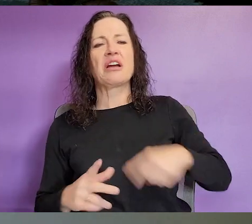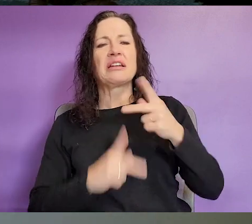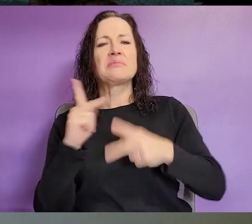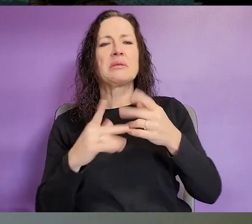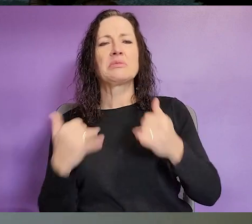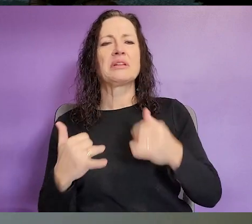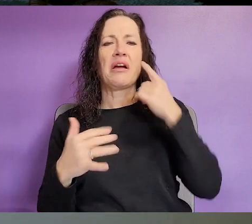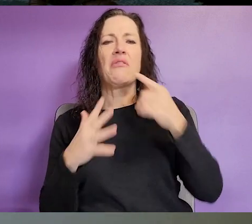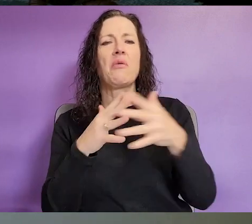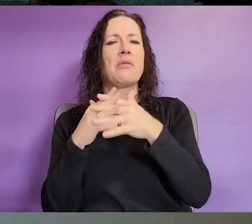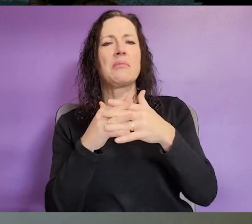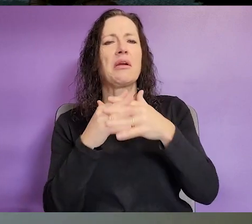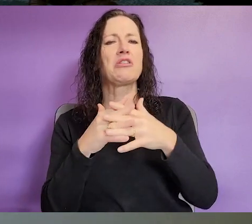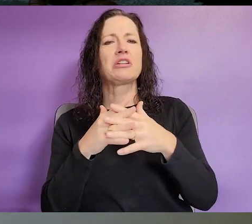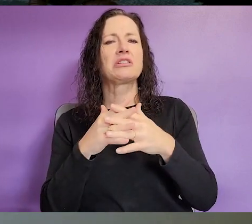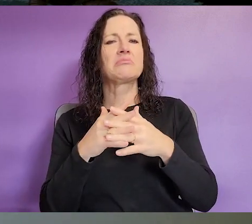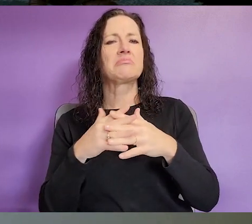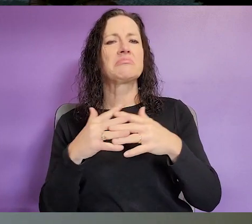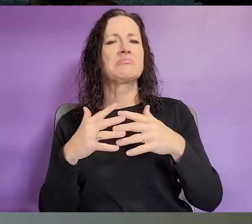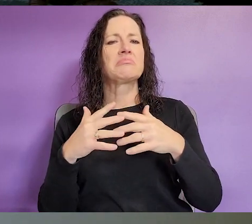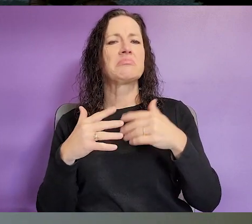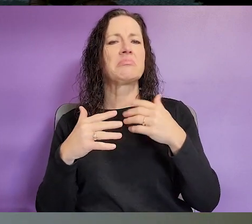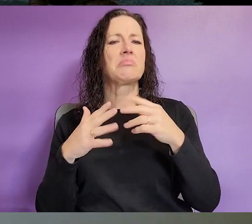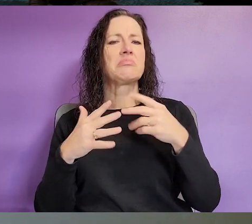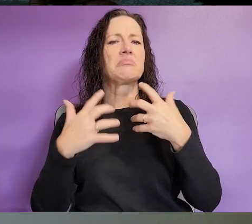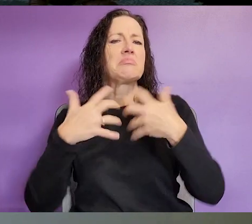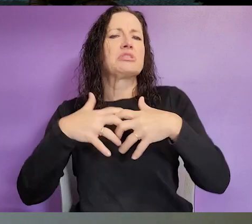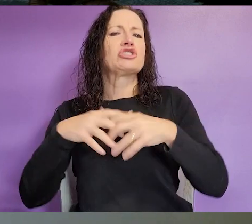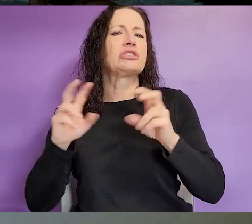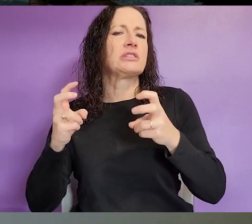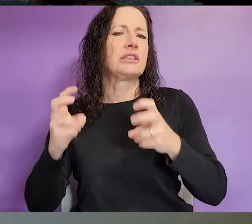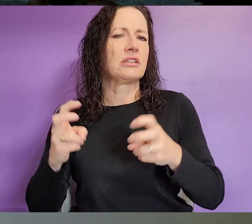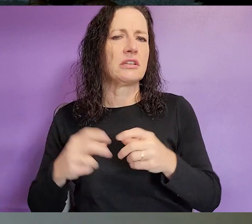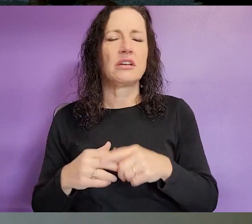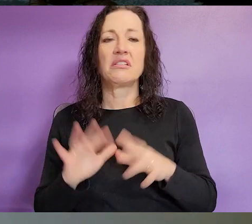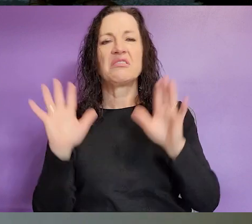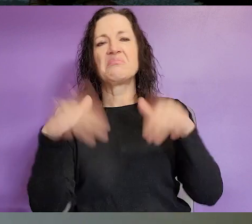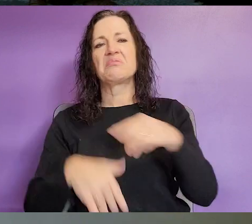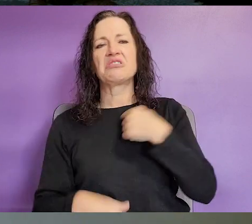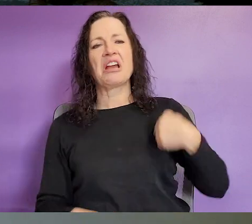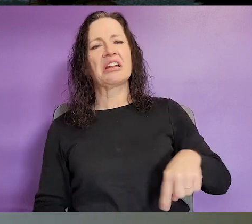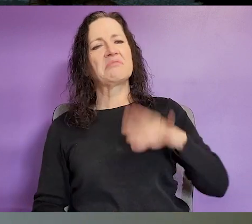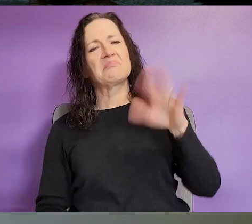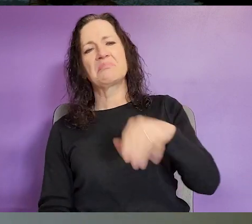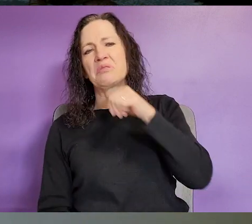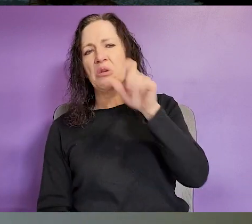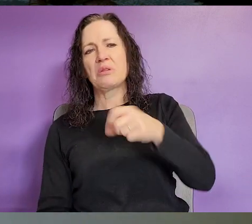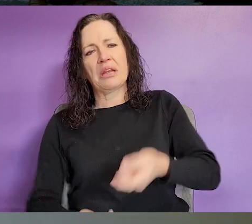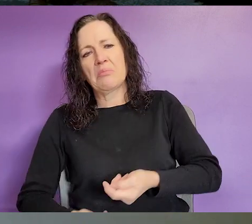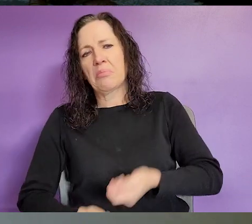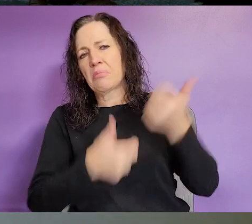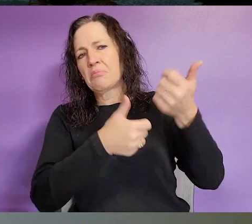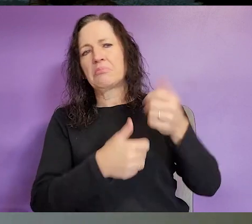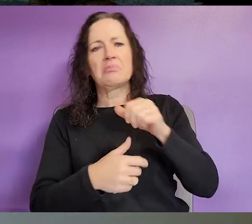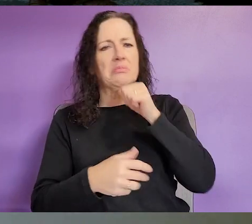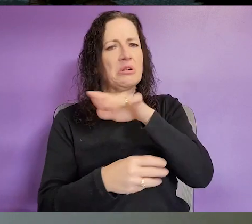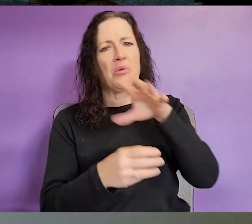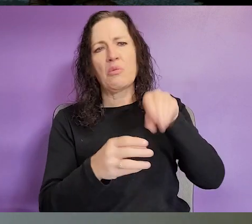to the American machine. So, no more Chinese, get rid of them.